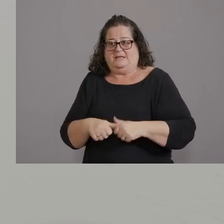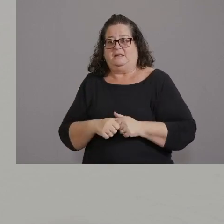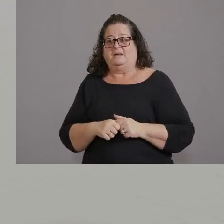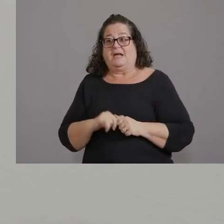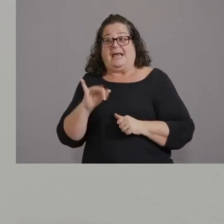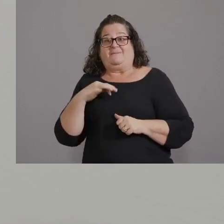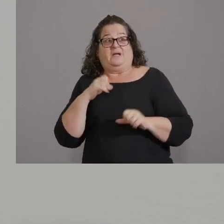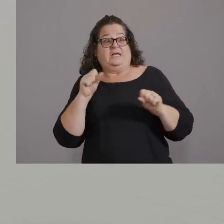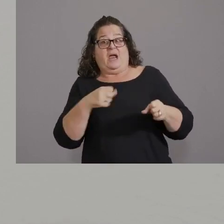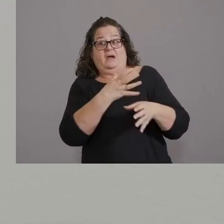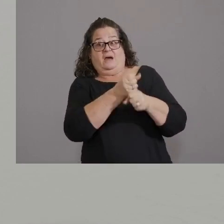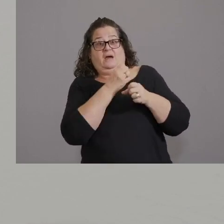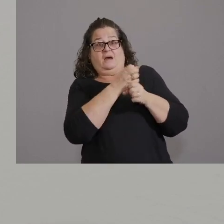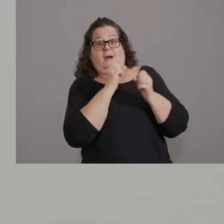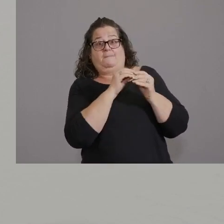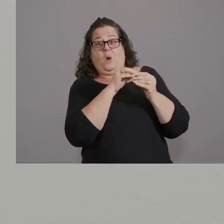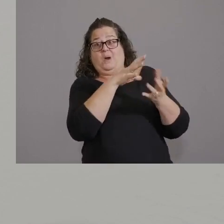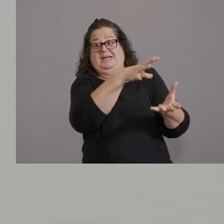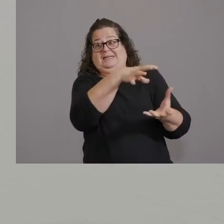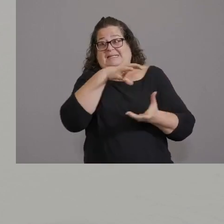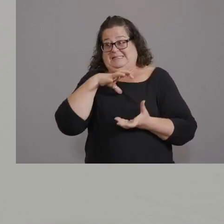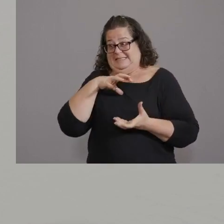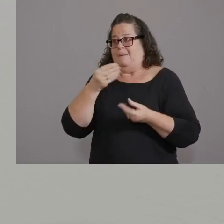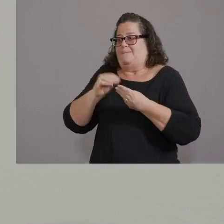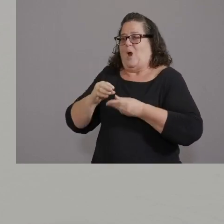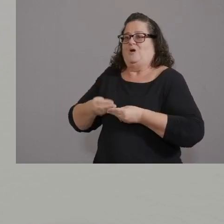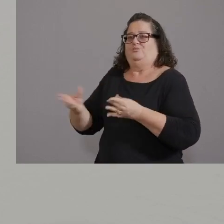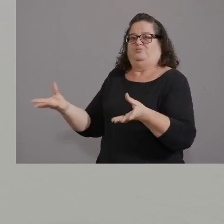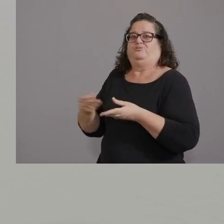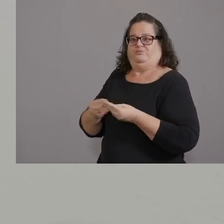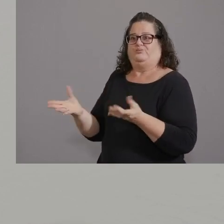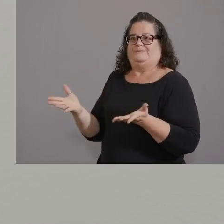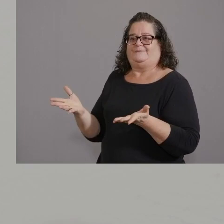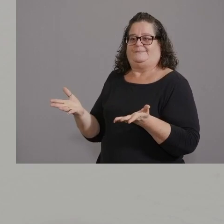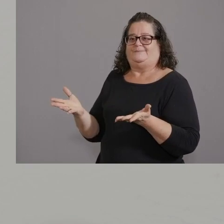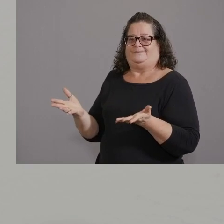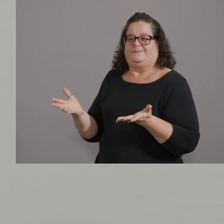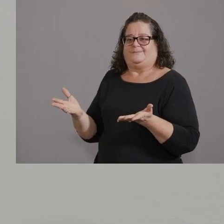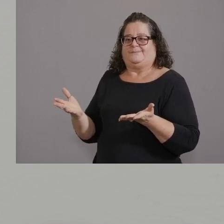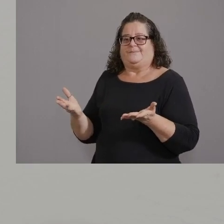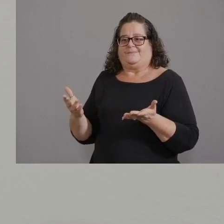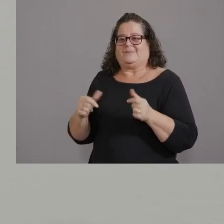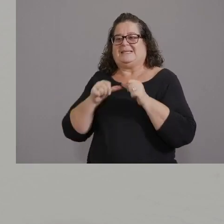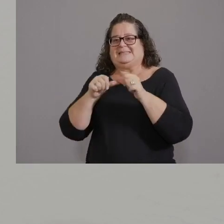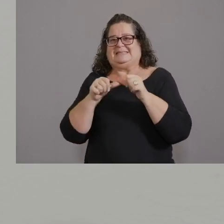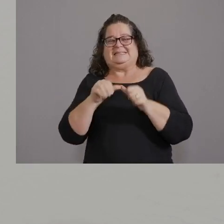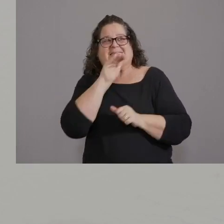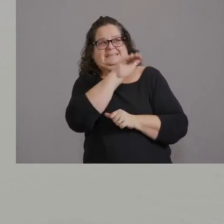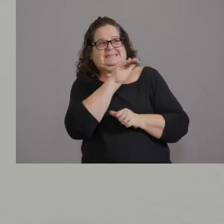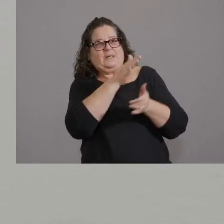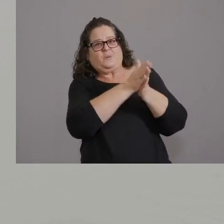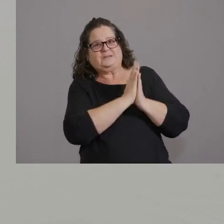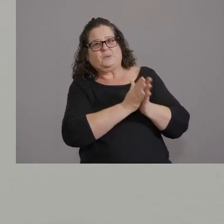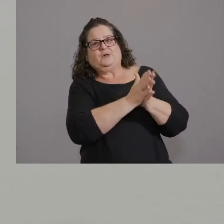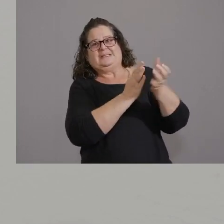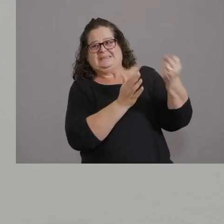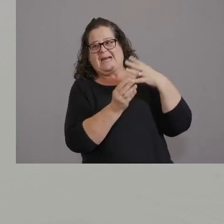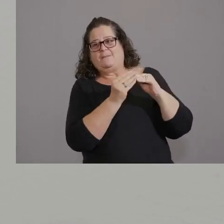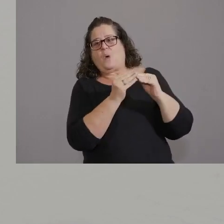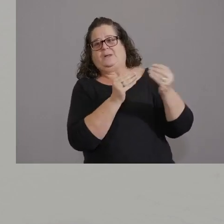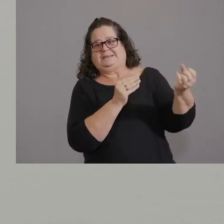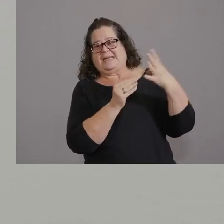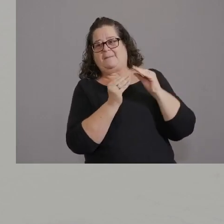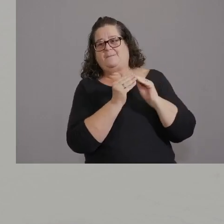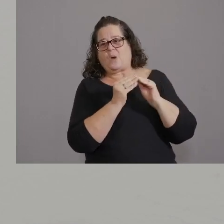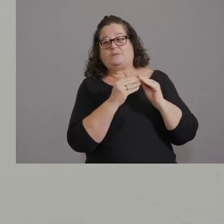up our administration more. So we continue to work on that front, but just to keep trying to get an appointment and to look at